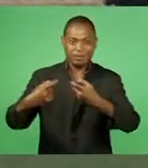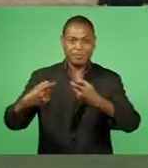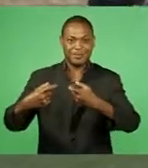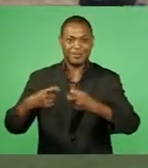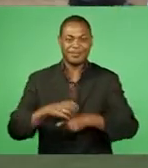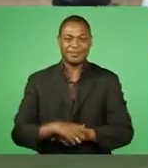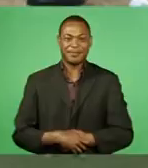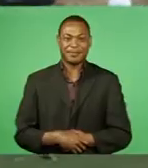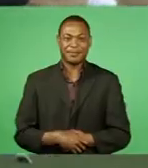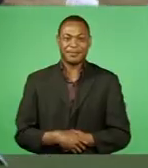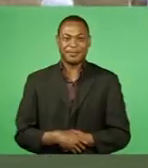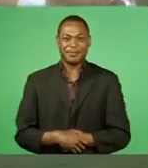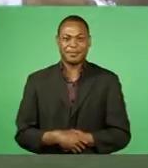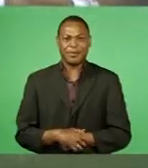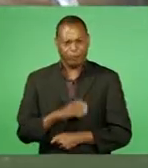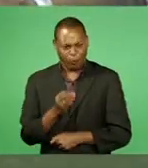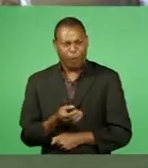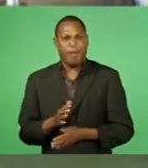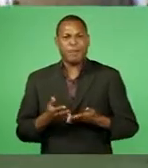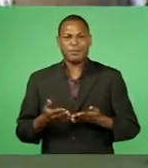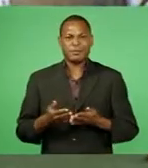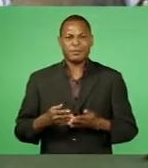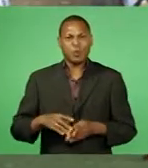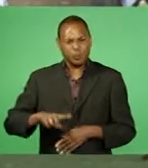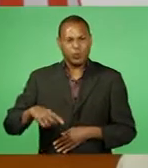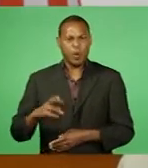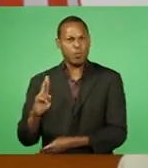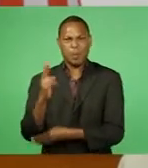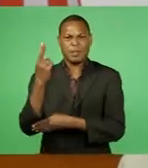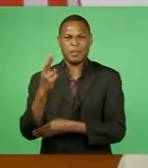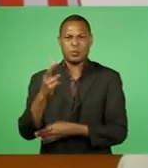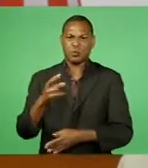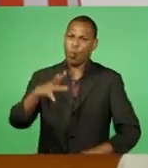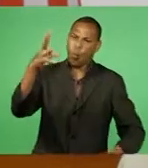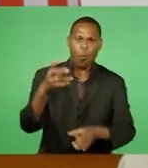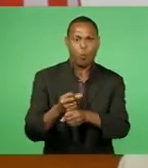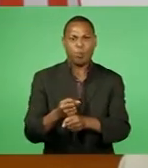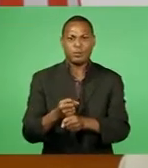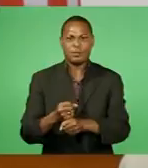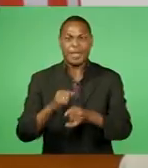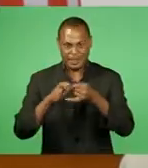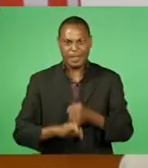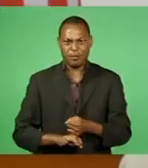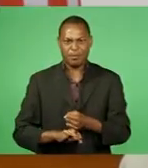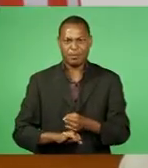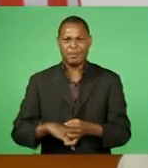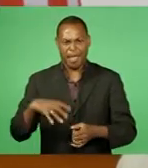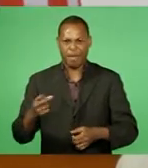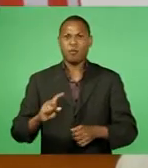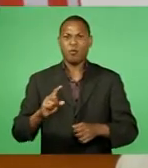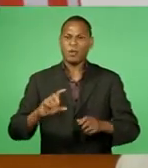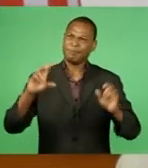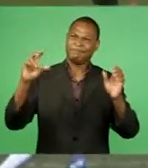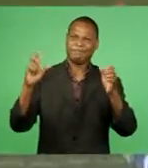So, looking at it, Suva is probably representing the whole of South in the quest to bring this title to the Southern